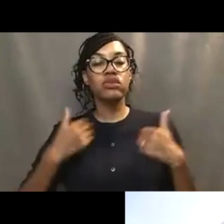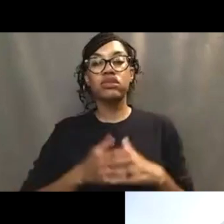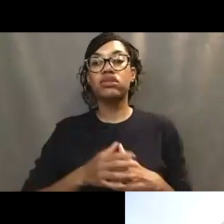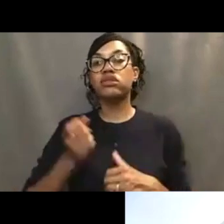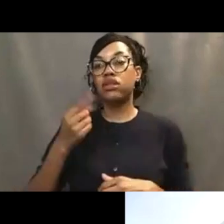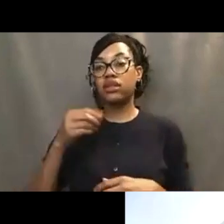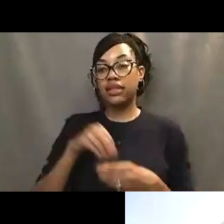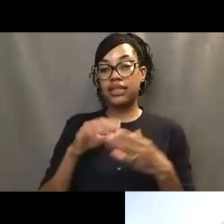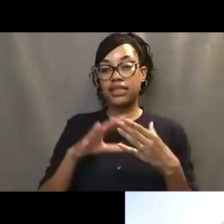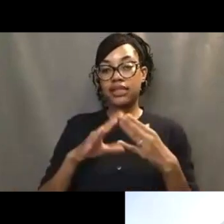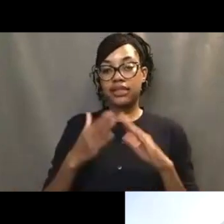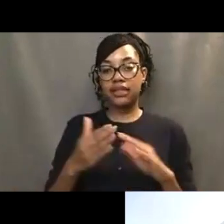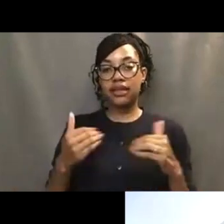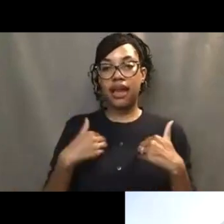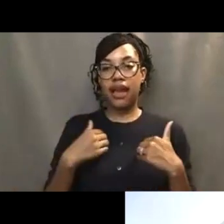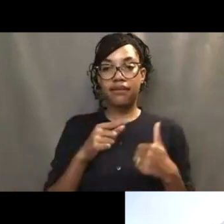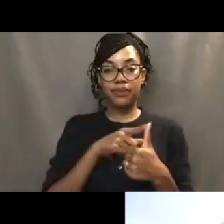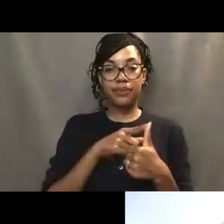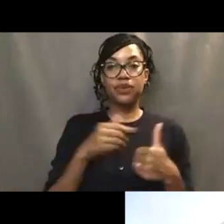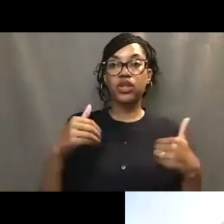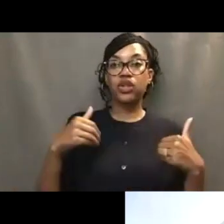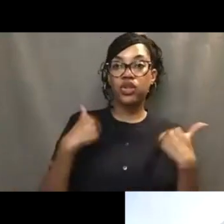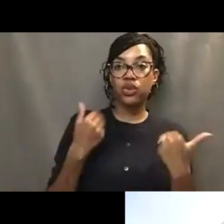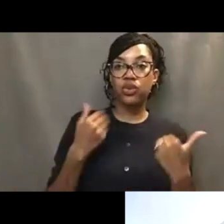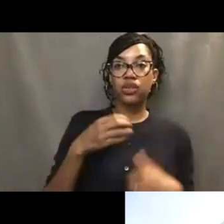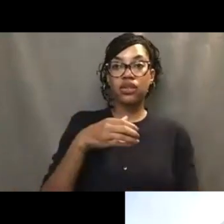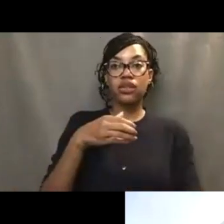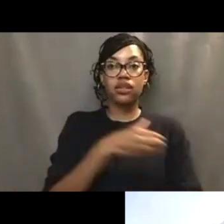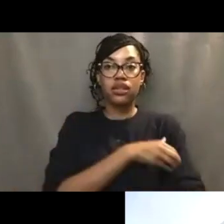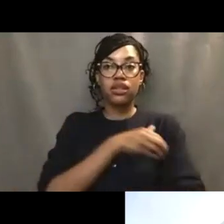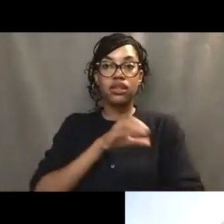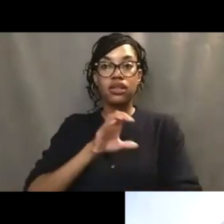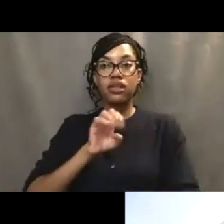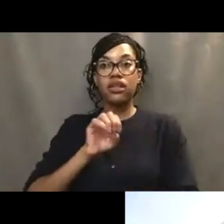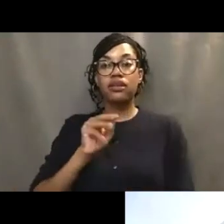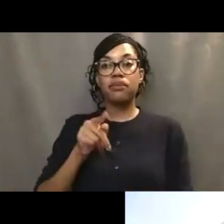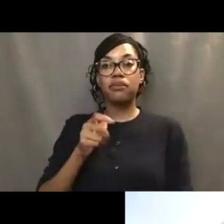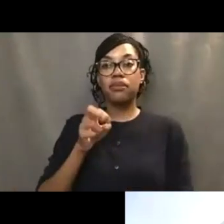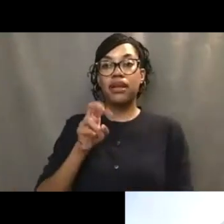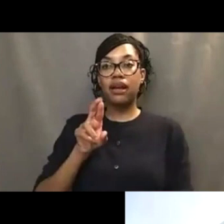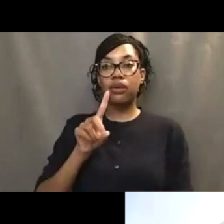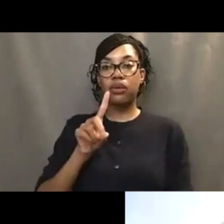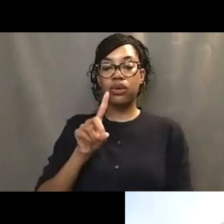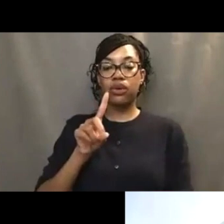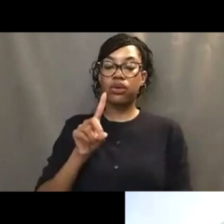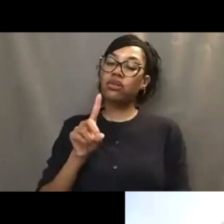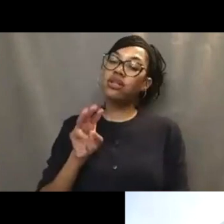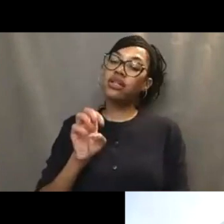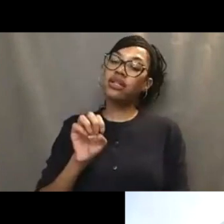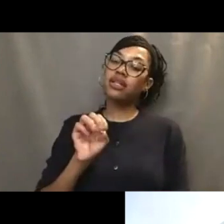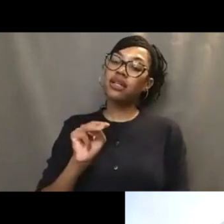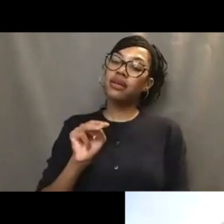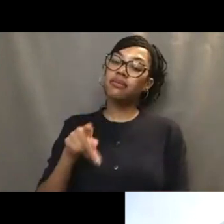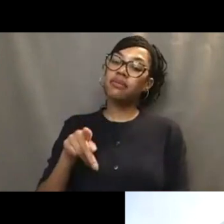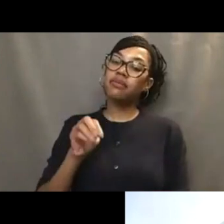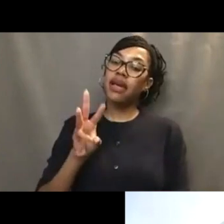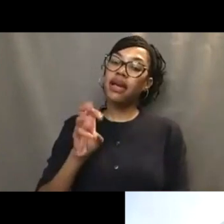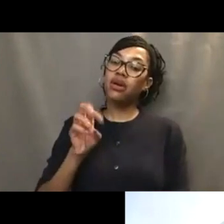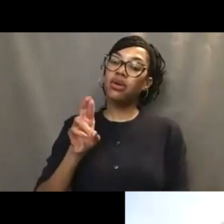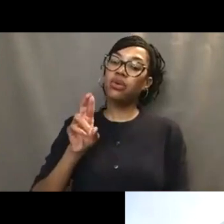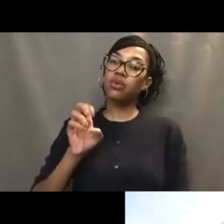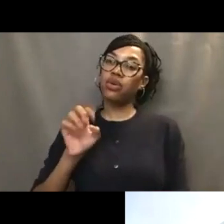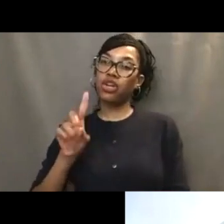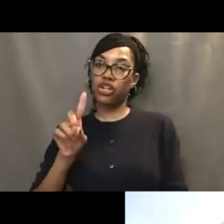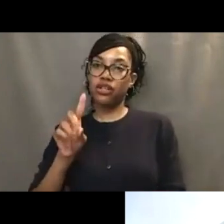Youth Empowered in the Struggle, and we also have Leaders Igniting Transformation. So we've partnered with them on art builds, once again, demands